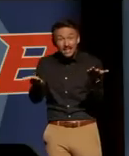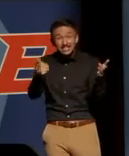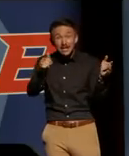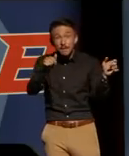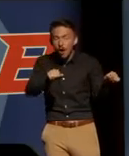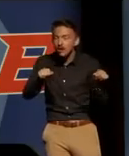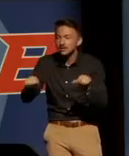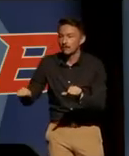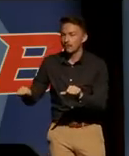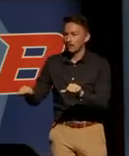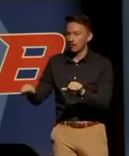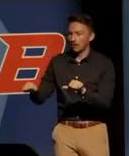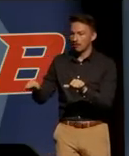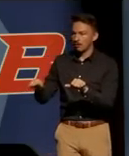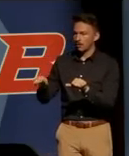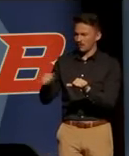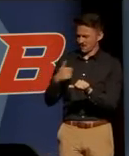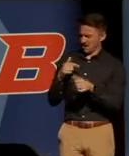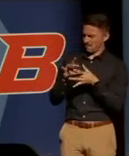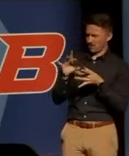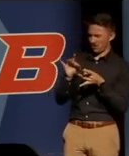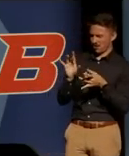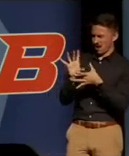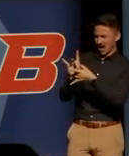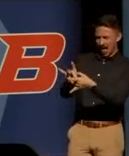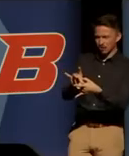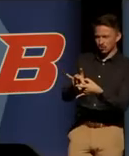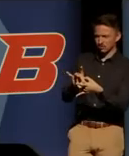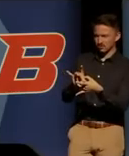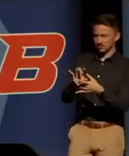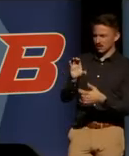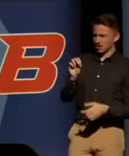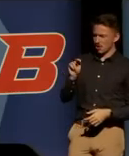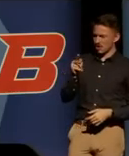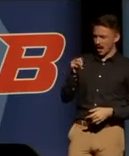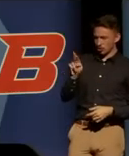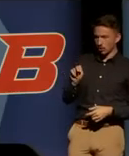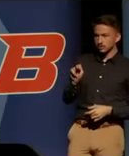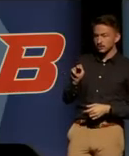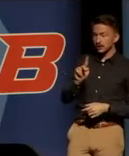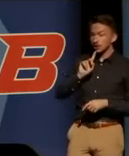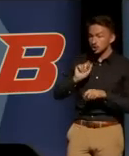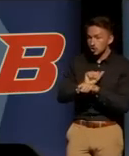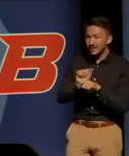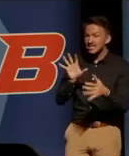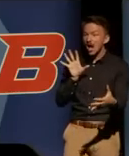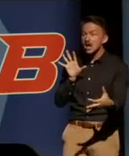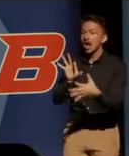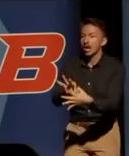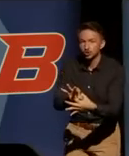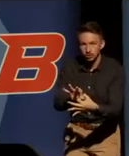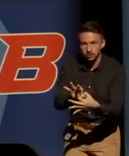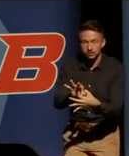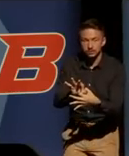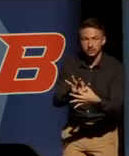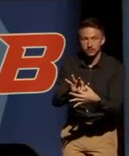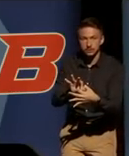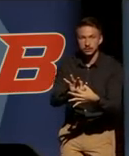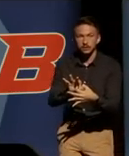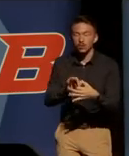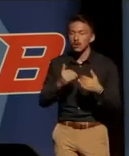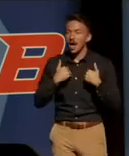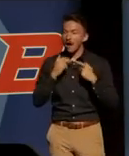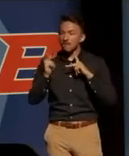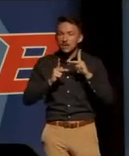And when I say connections, I mean connections. We are talking with people, thinking in